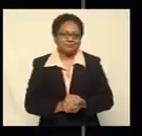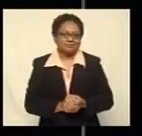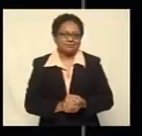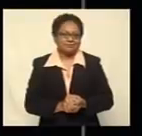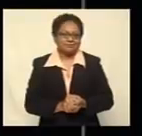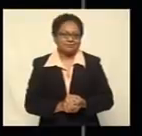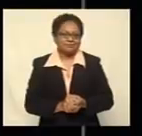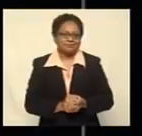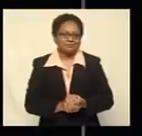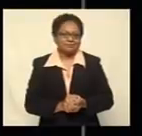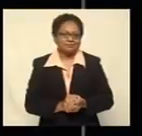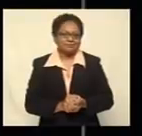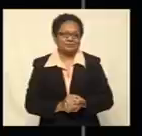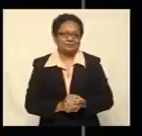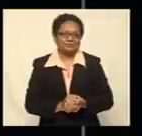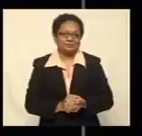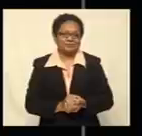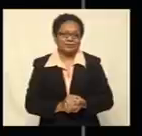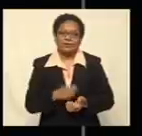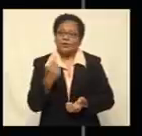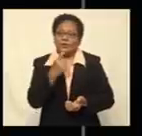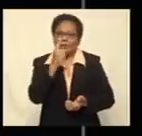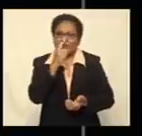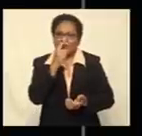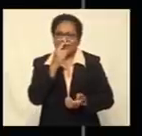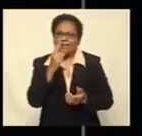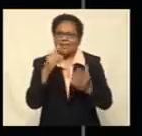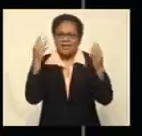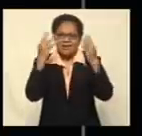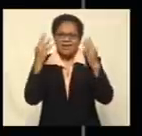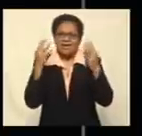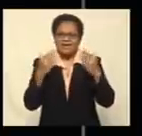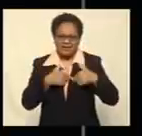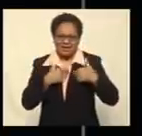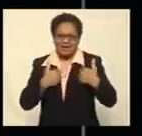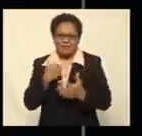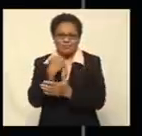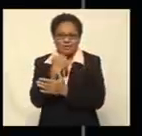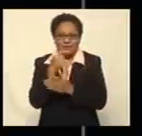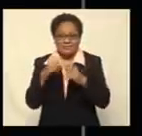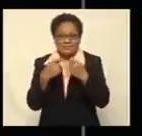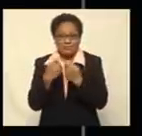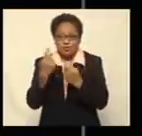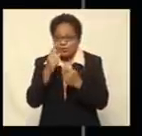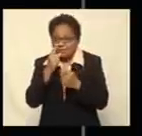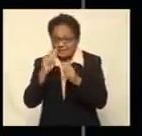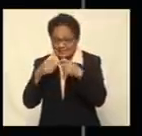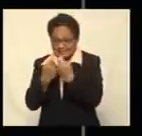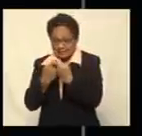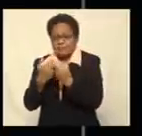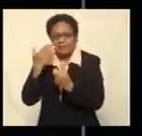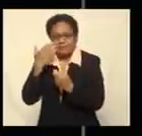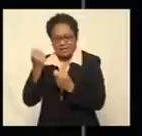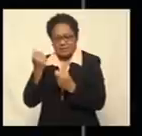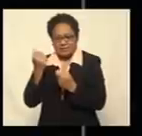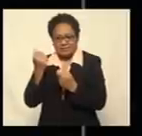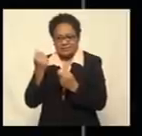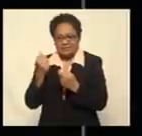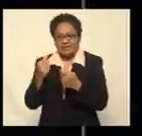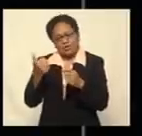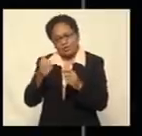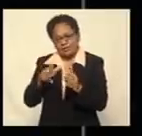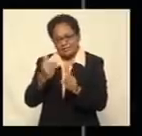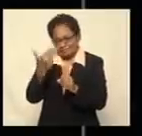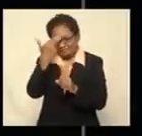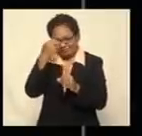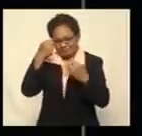Aquila, all players of the Lionheart rugby team have been found and screened. The Health Ministry yesterday made a plea for the team to come